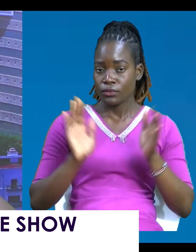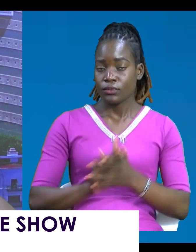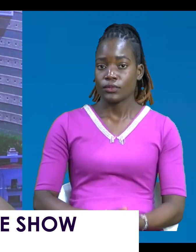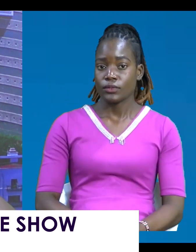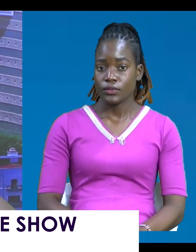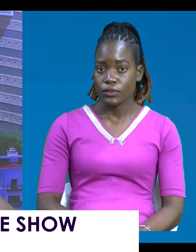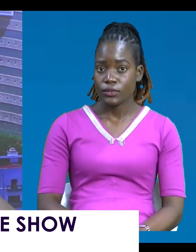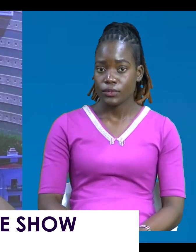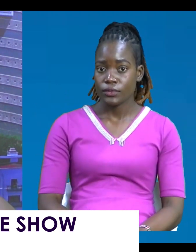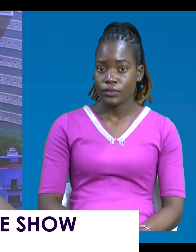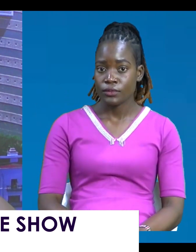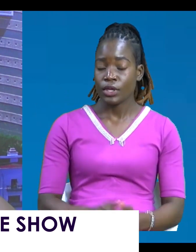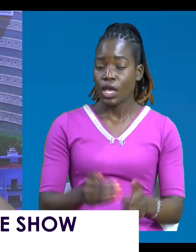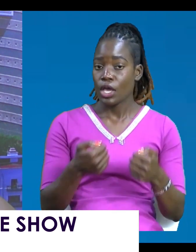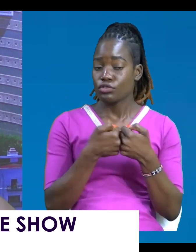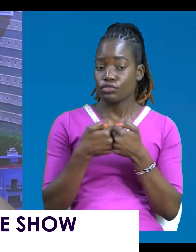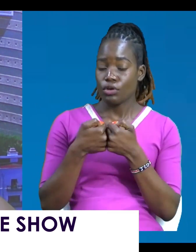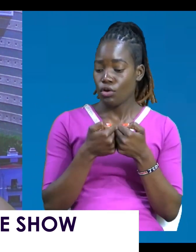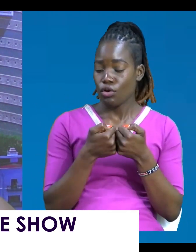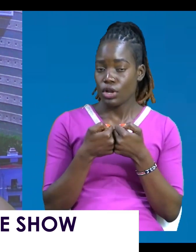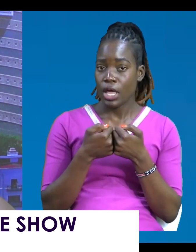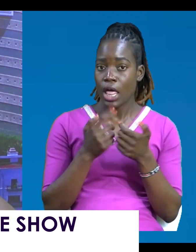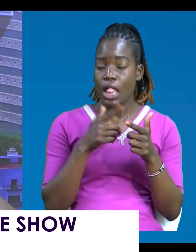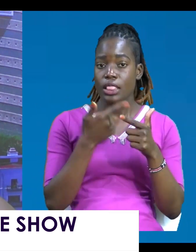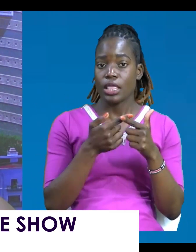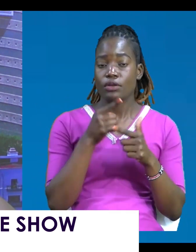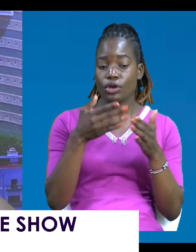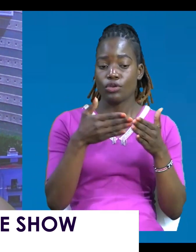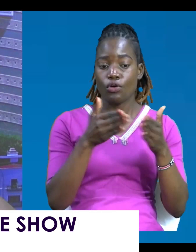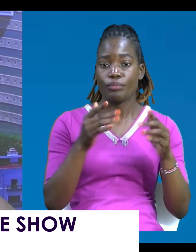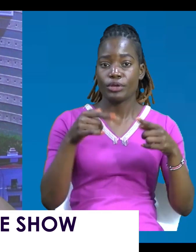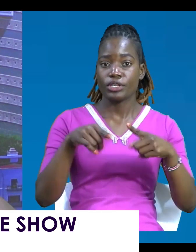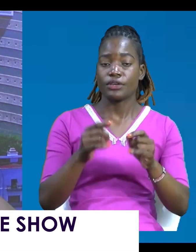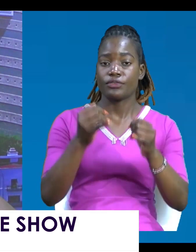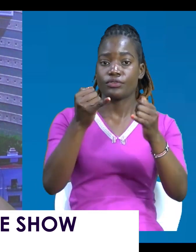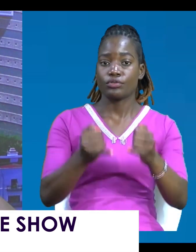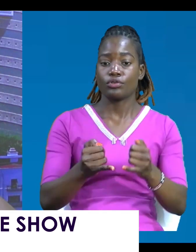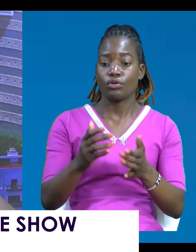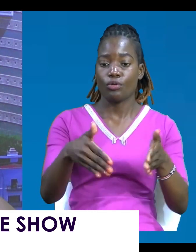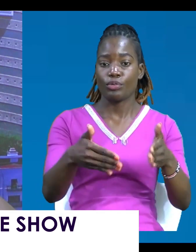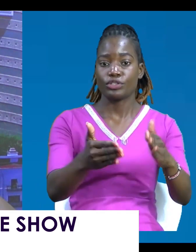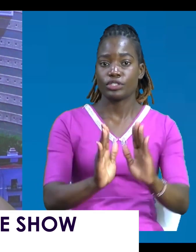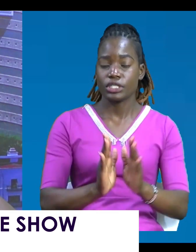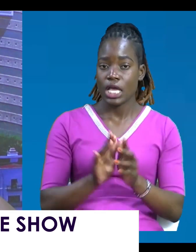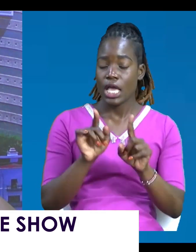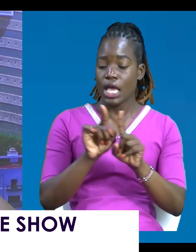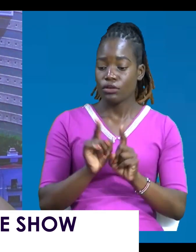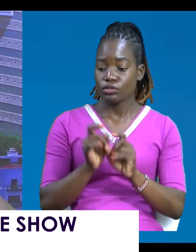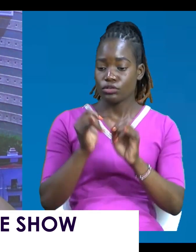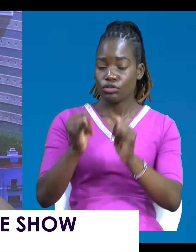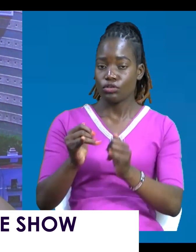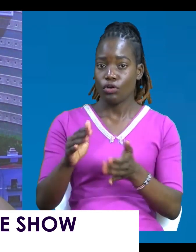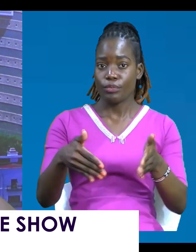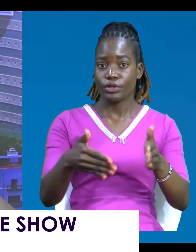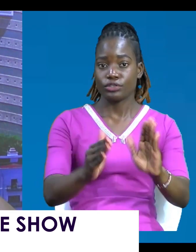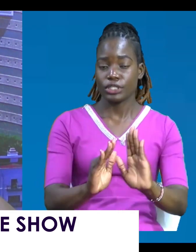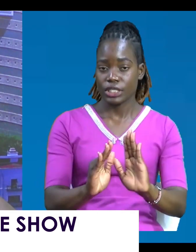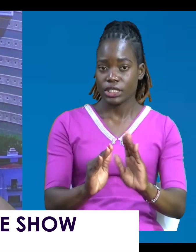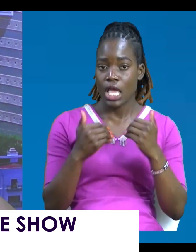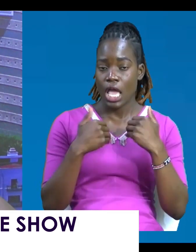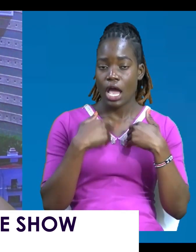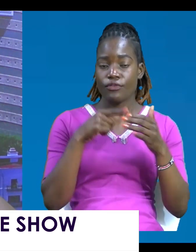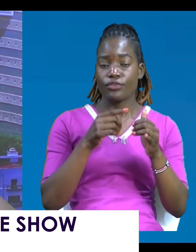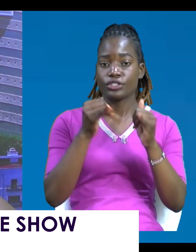certain struggle, then you open yourself to new opportunities, and new opportunities brings in